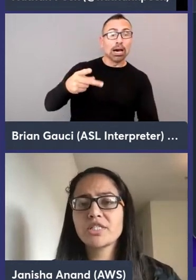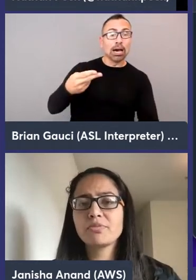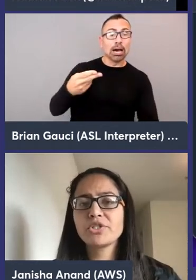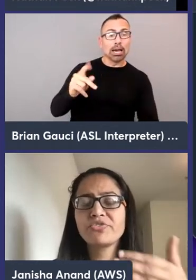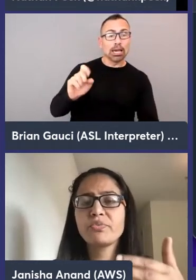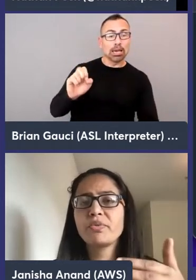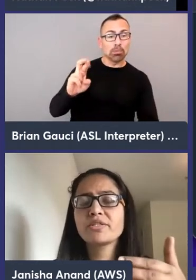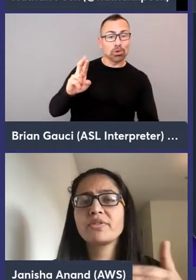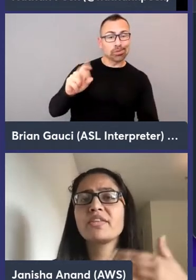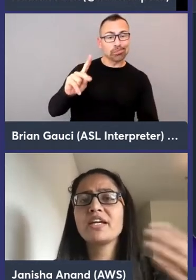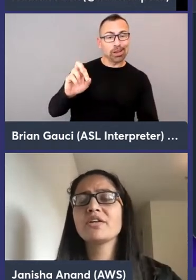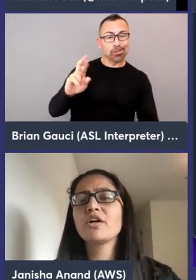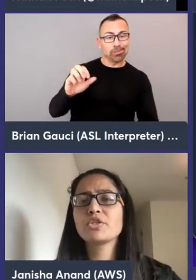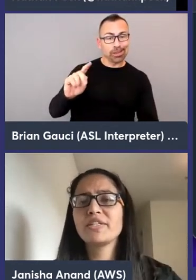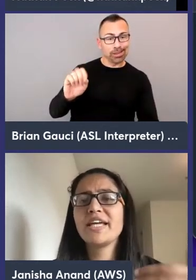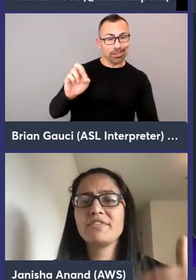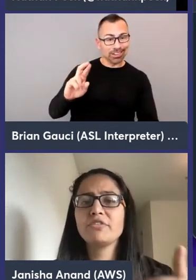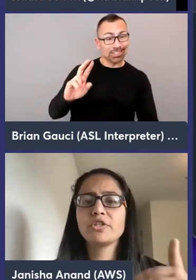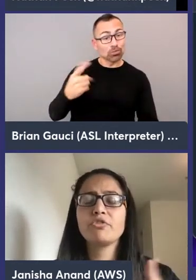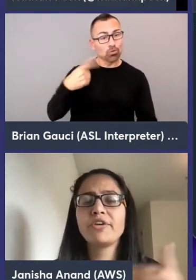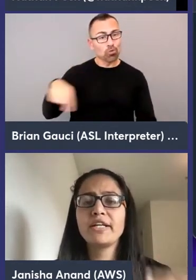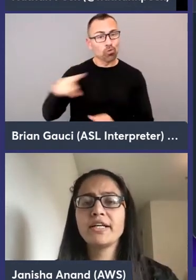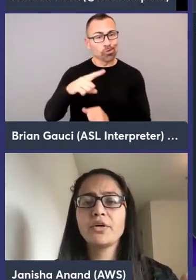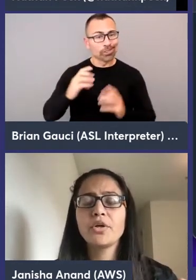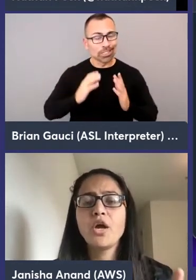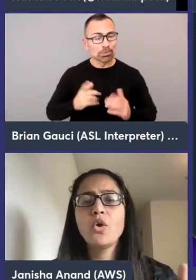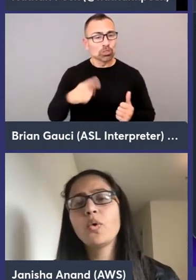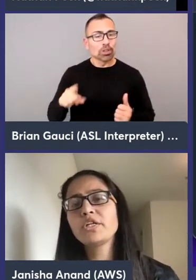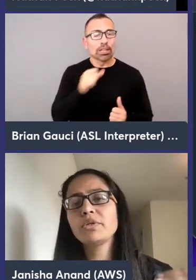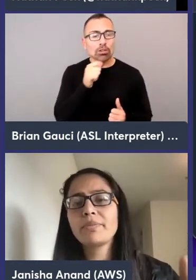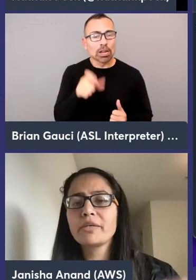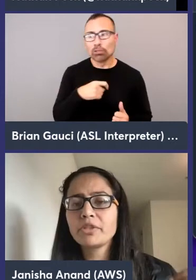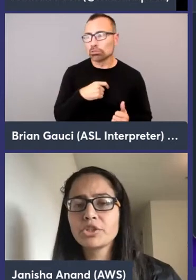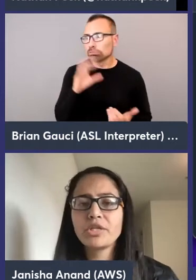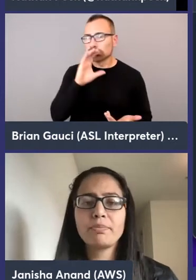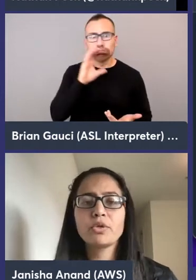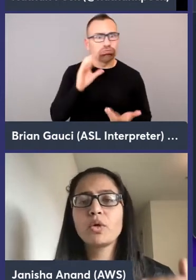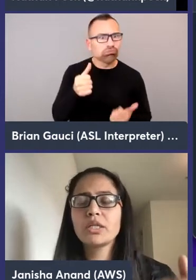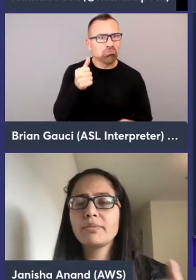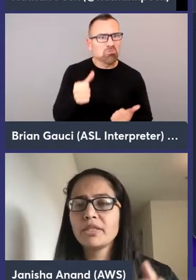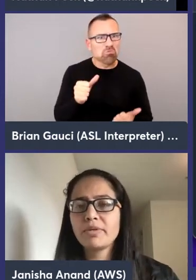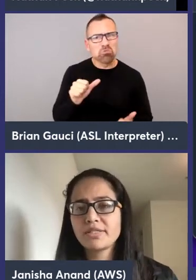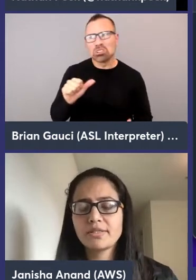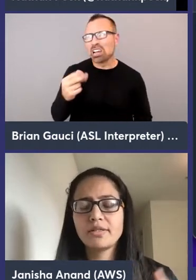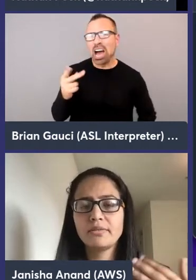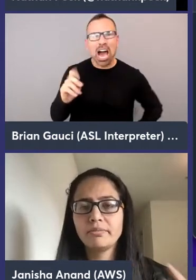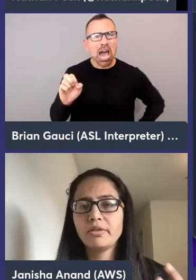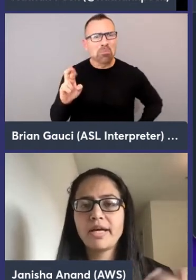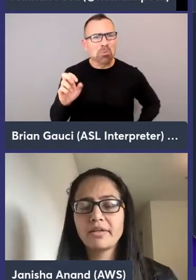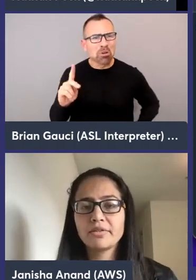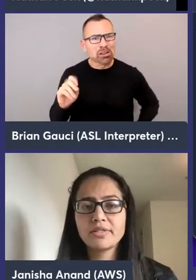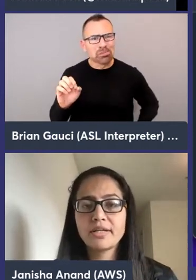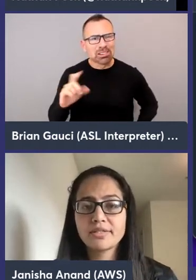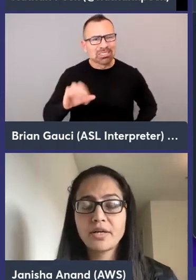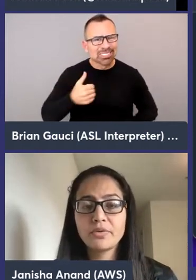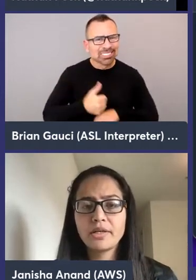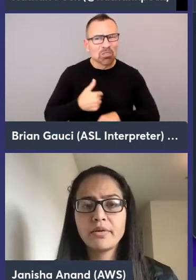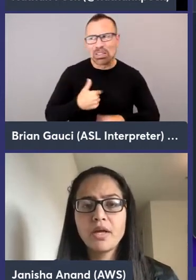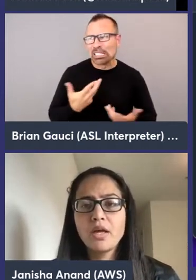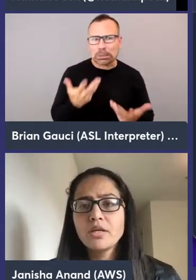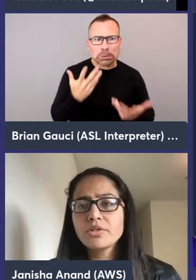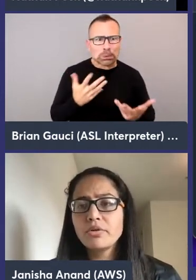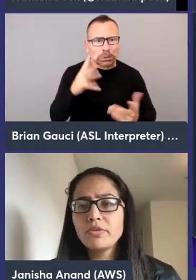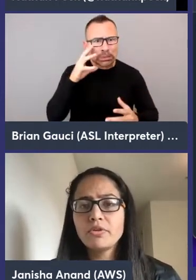to customers, and so that they are not doing the heavy lifting of finding out what tuning parameters should I put, what will give me the best accuracy that is out